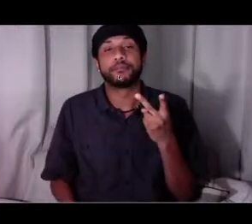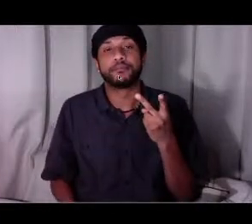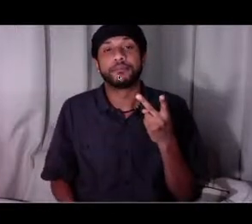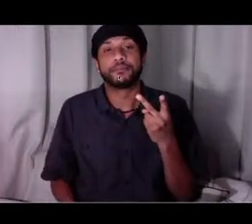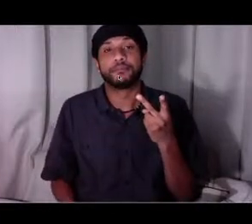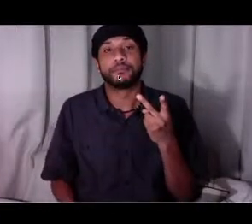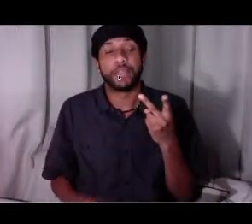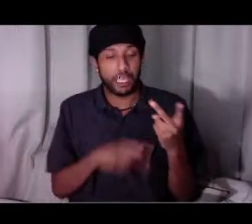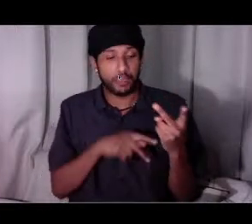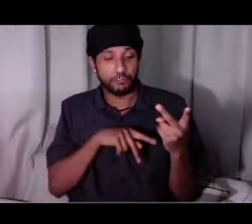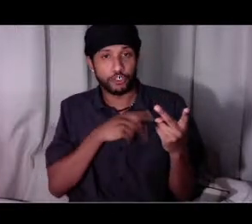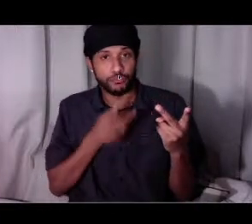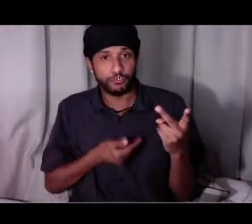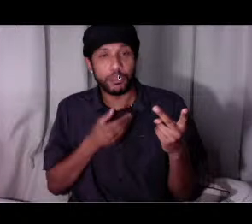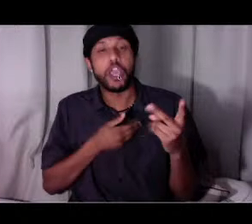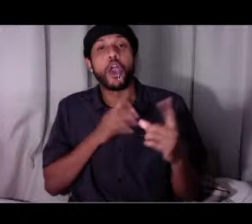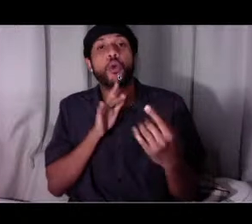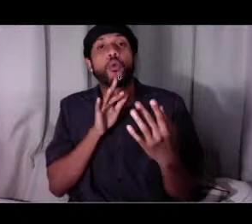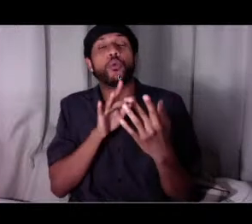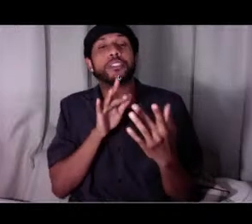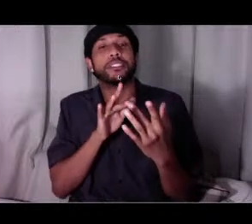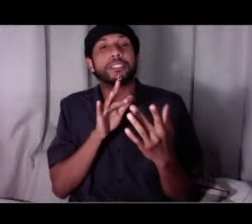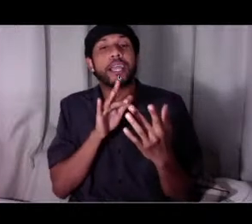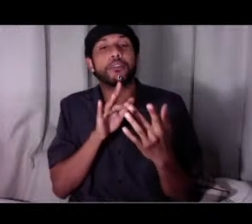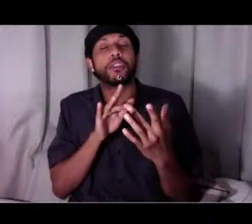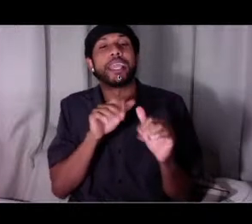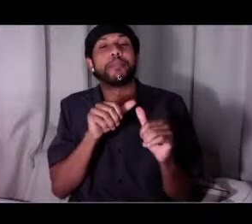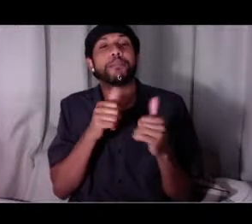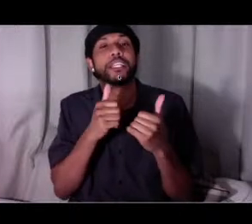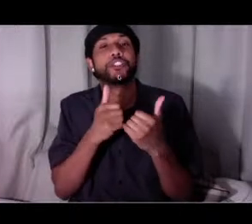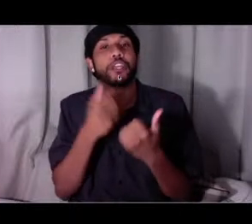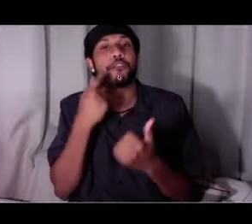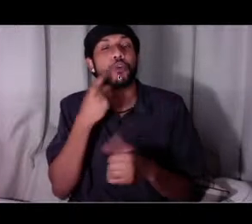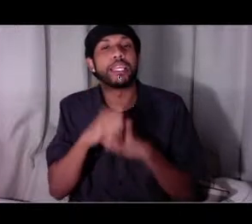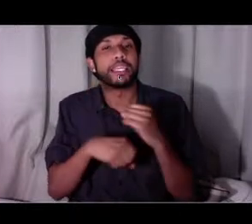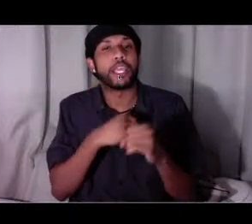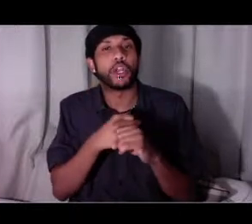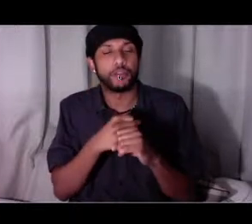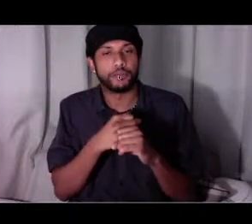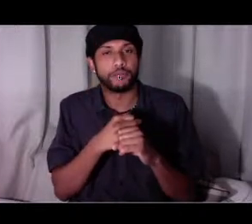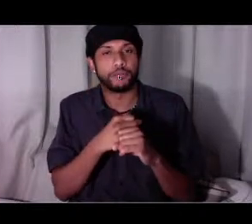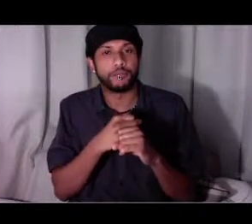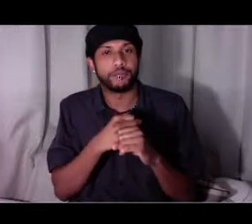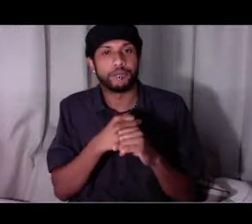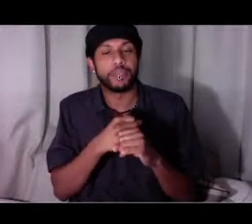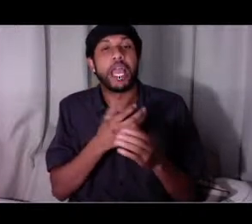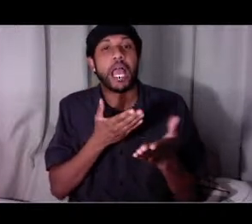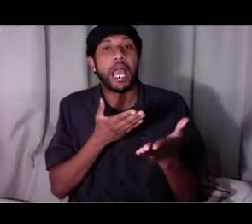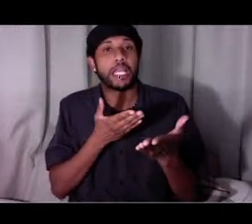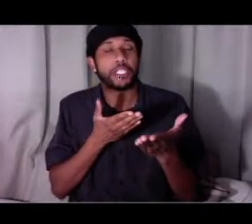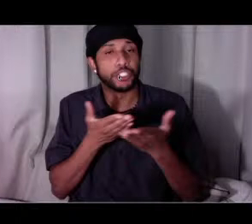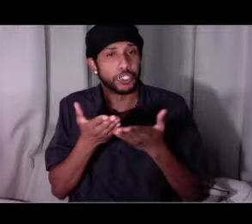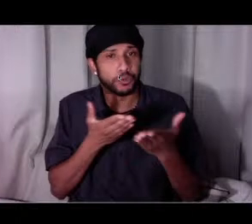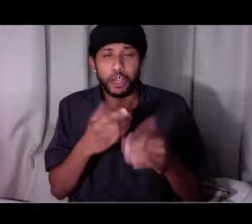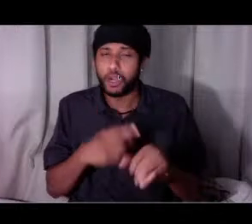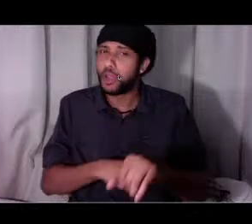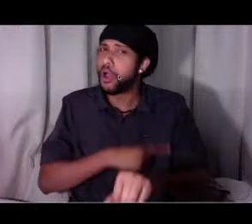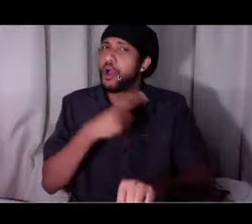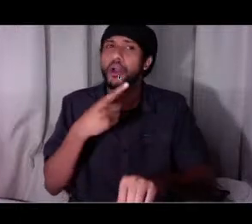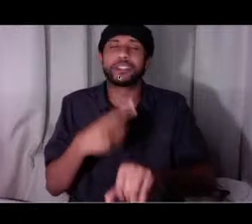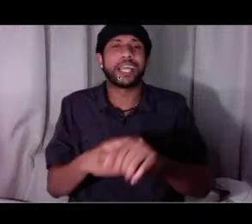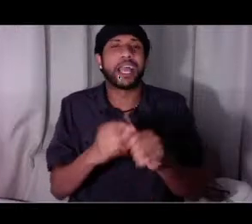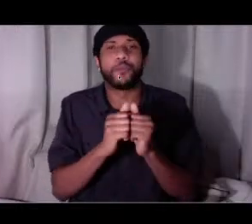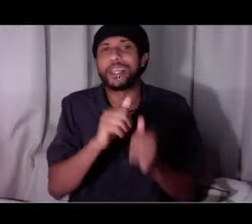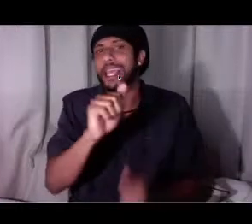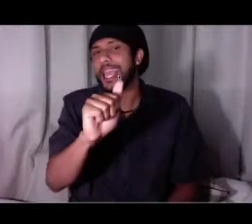reached out to our AXA uh administrators of the year I served a long time in AXA and I'm